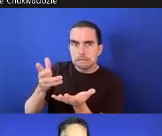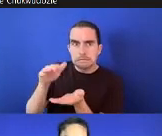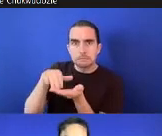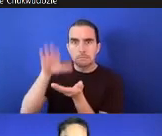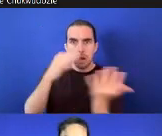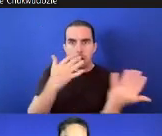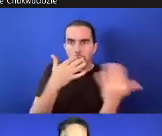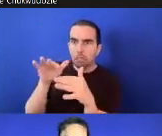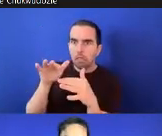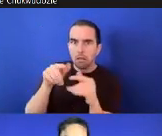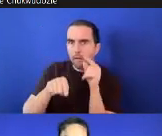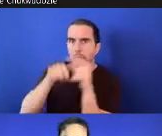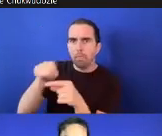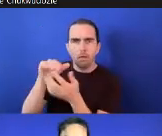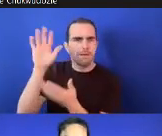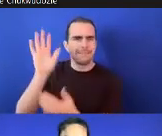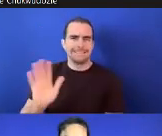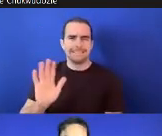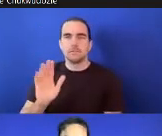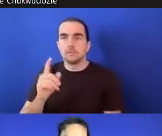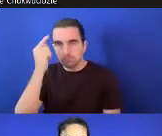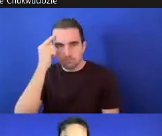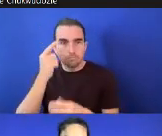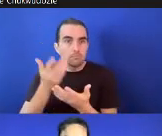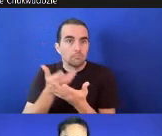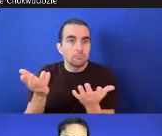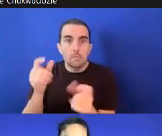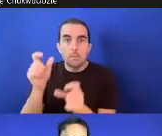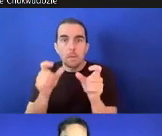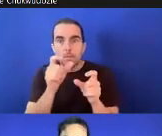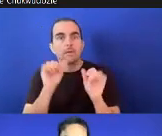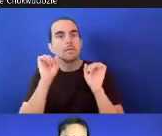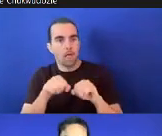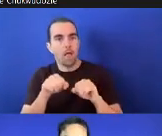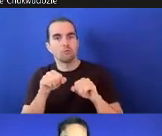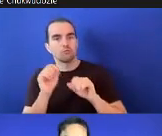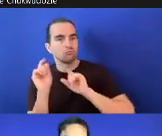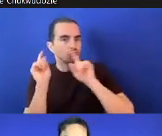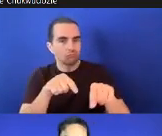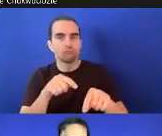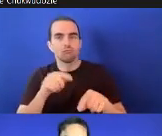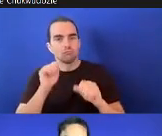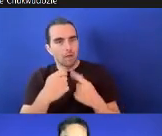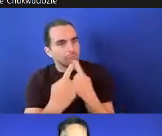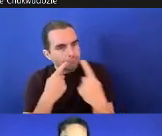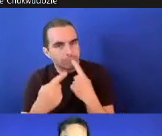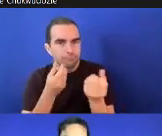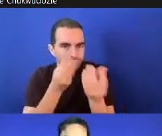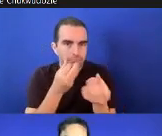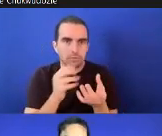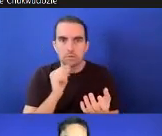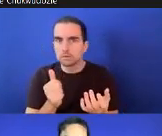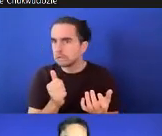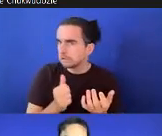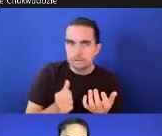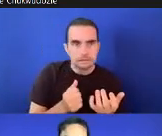to use these mechanisms. So we cannot overemphasize the fact that we need to consult with